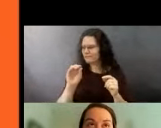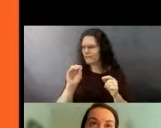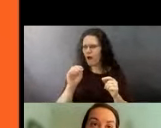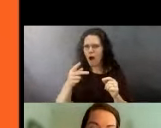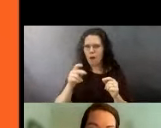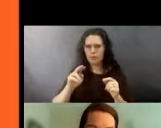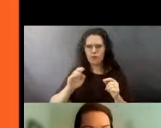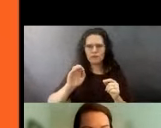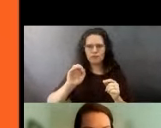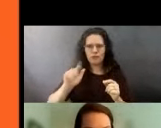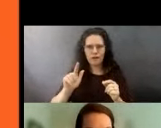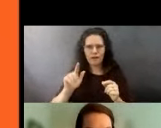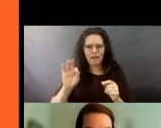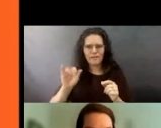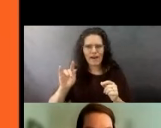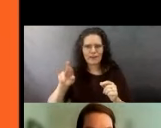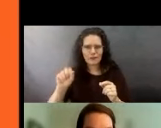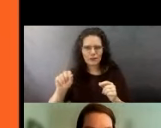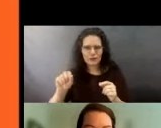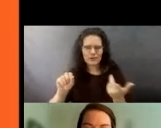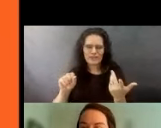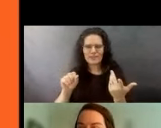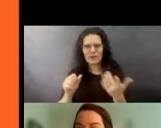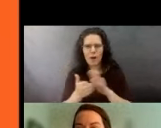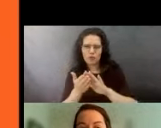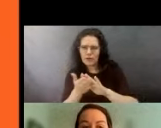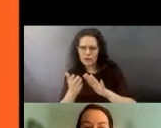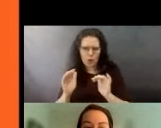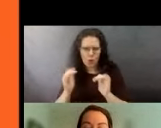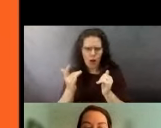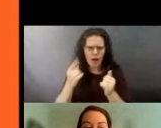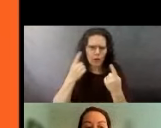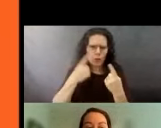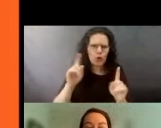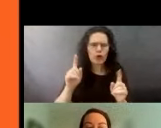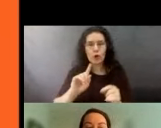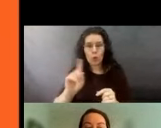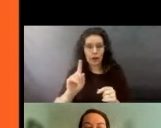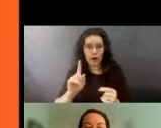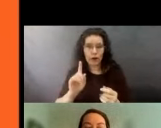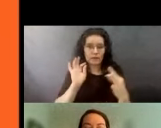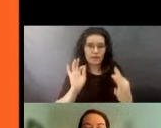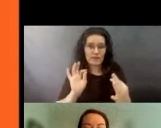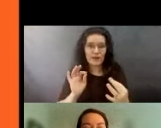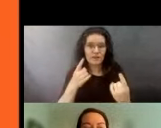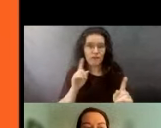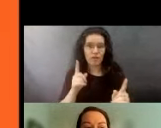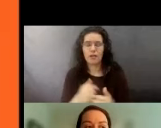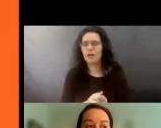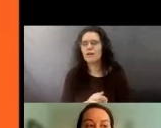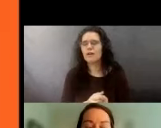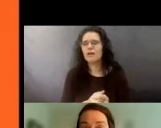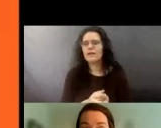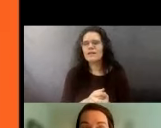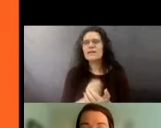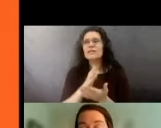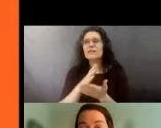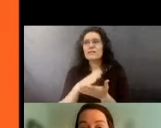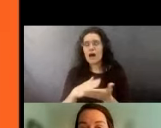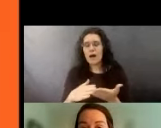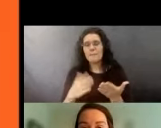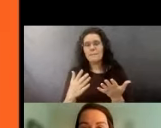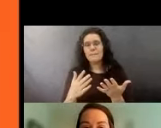works well and why, and some of the things that I think are perhaps just as,